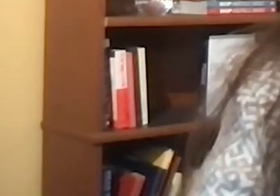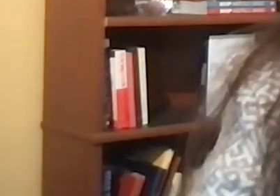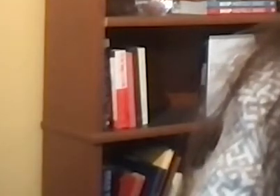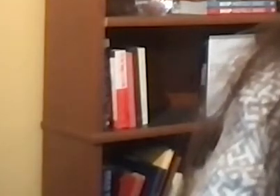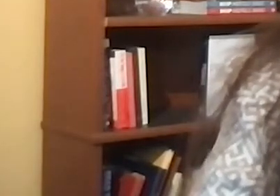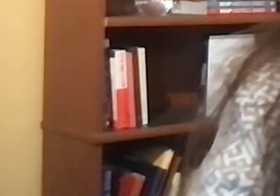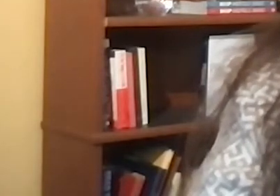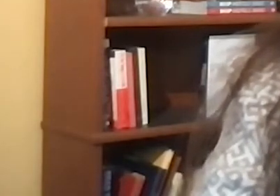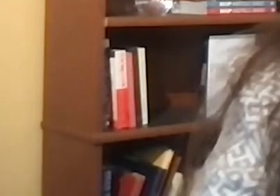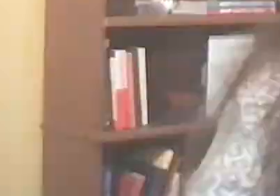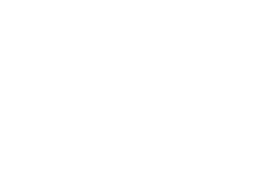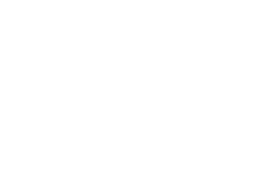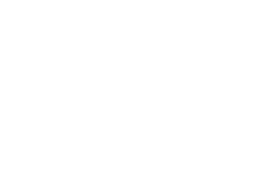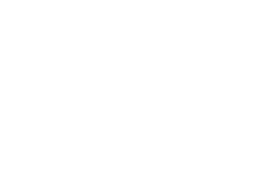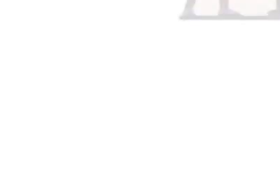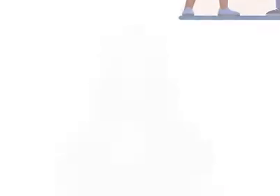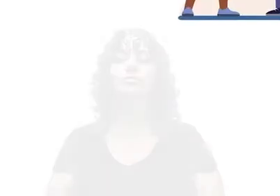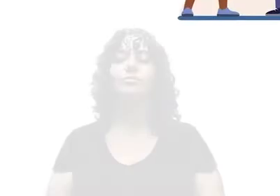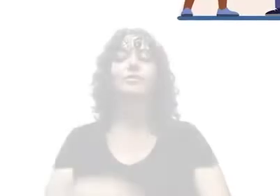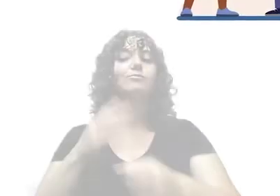that are different abled.